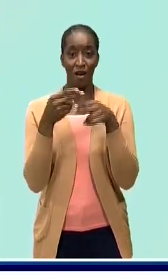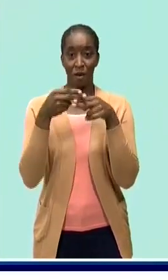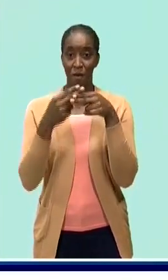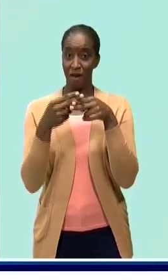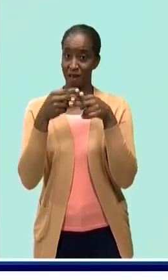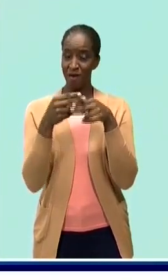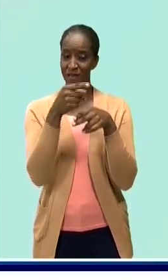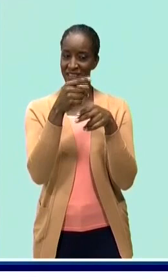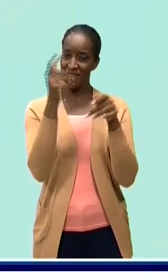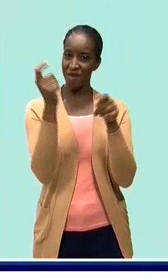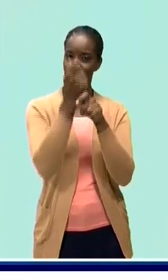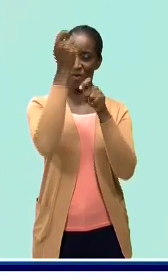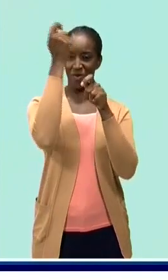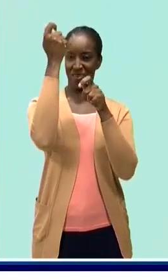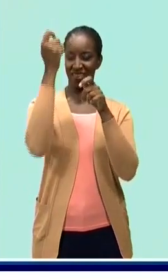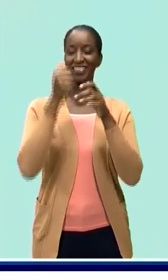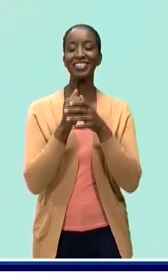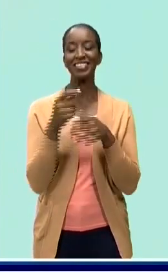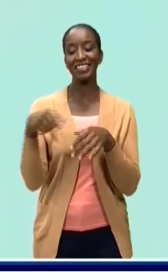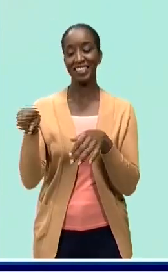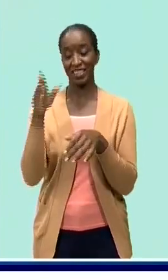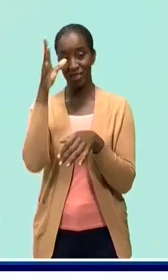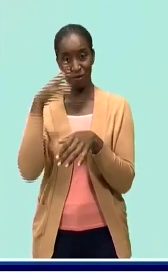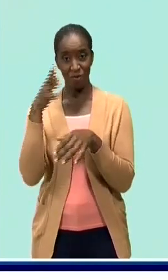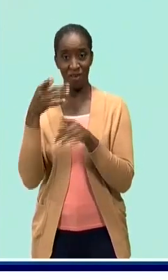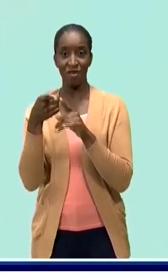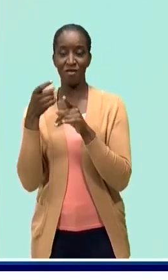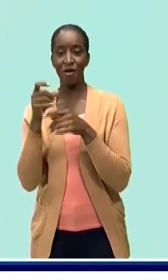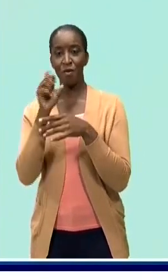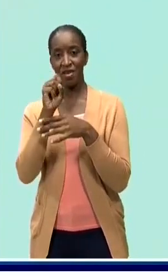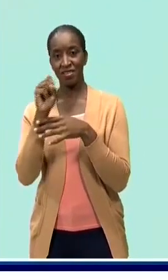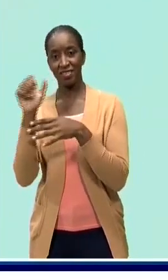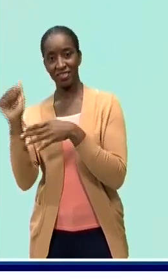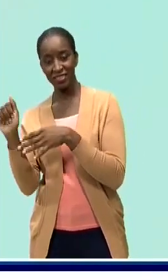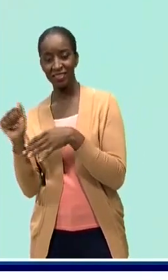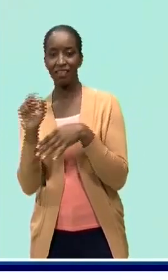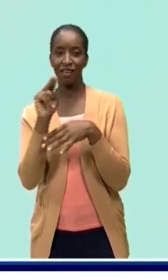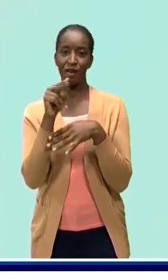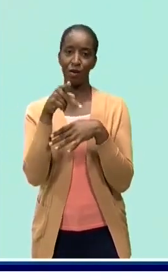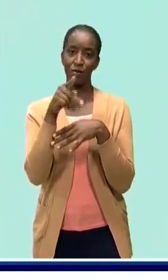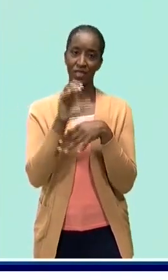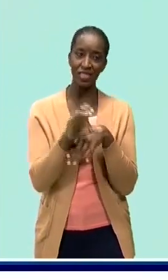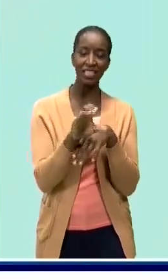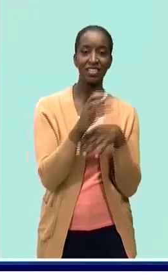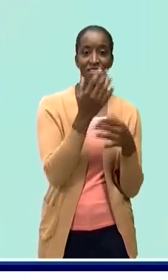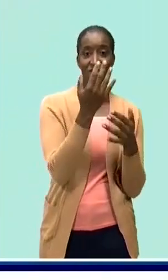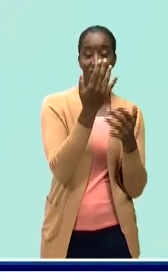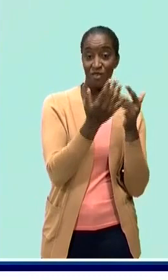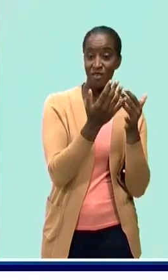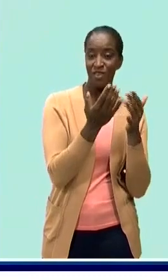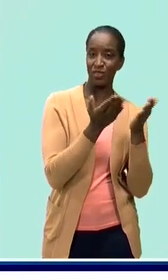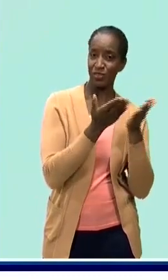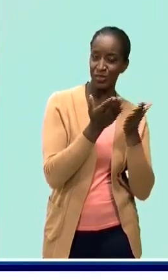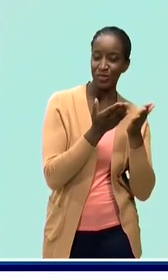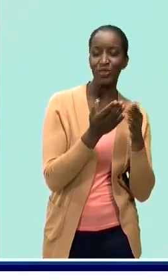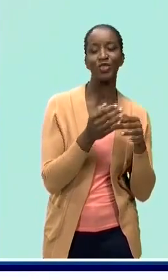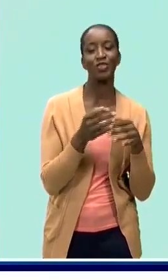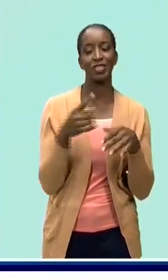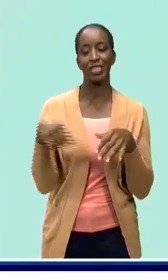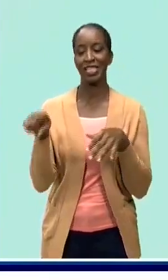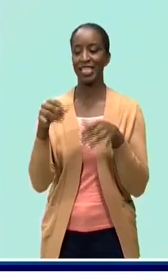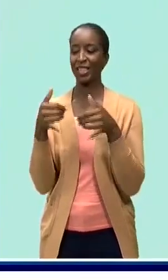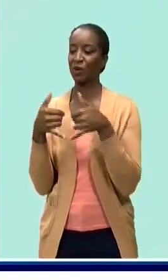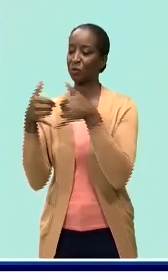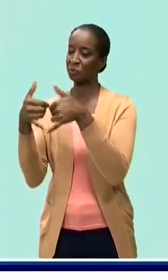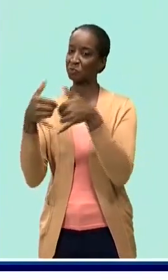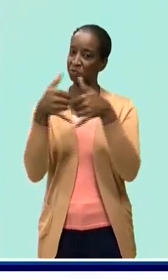SSA, the Barbados Fire Service and the National Petroleum Corporation were rewarded with their certificates of participation during a ceremony at the